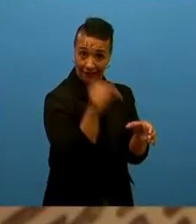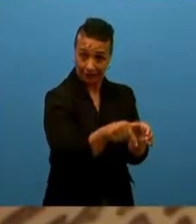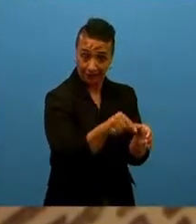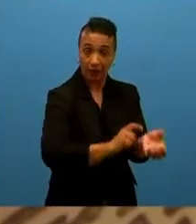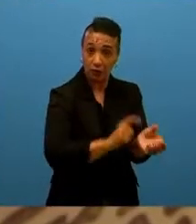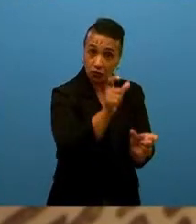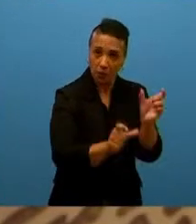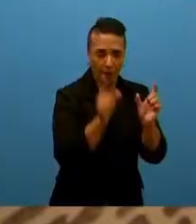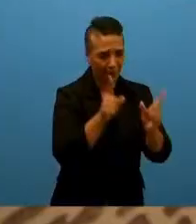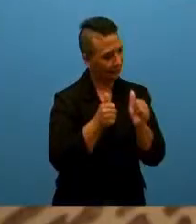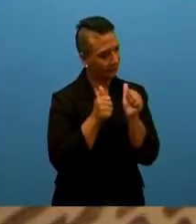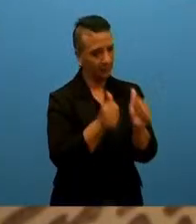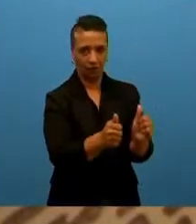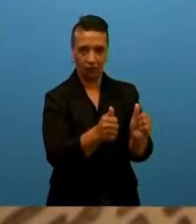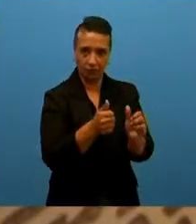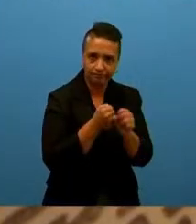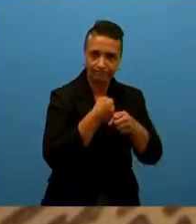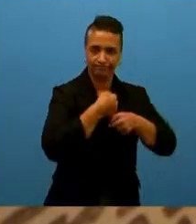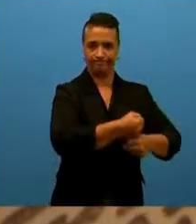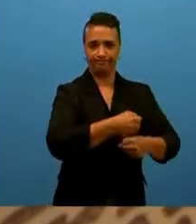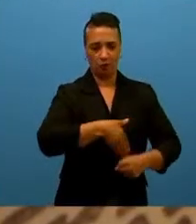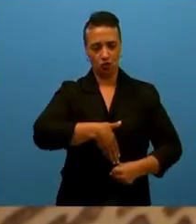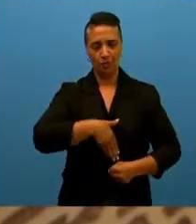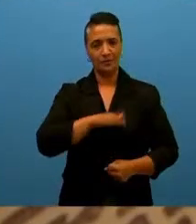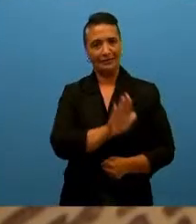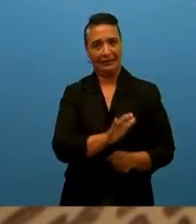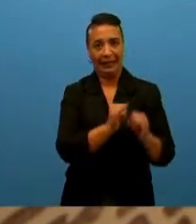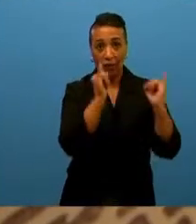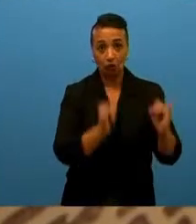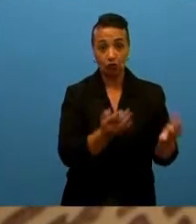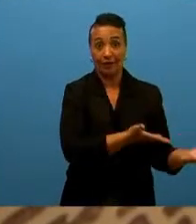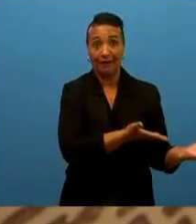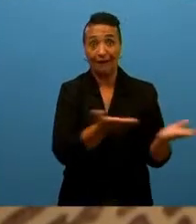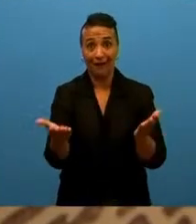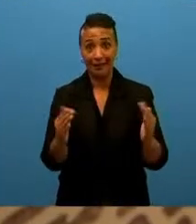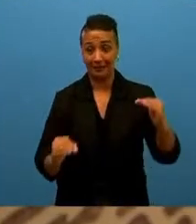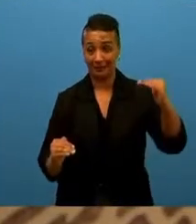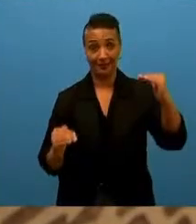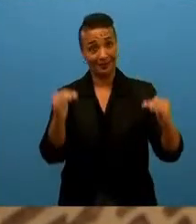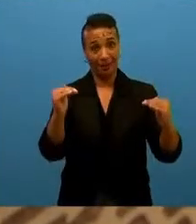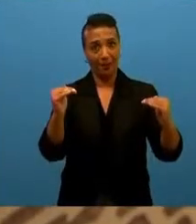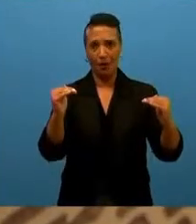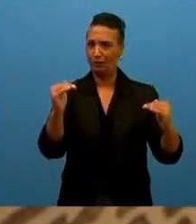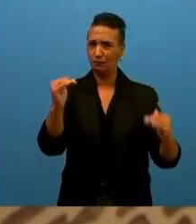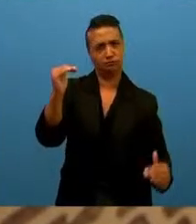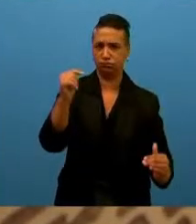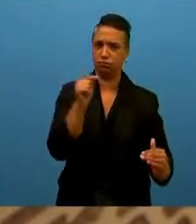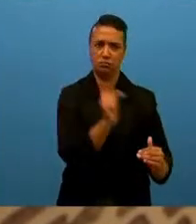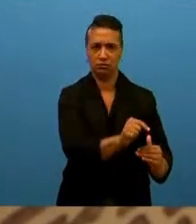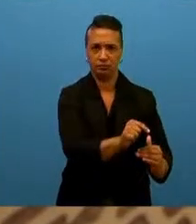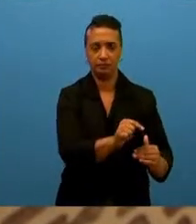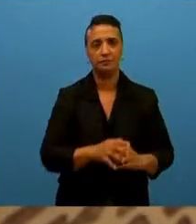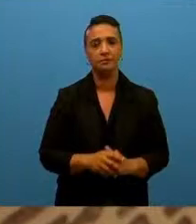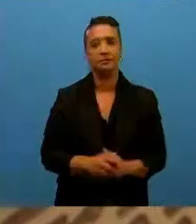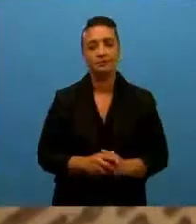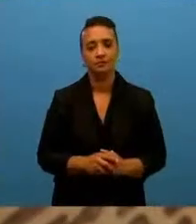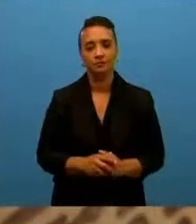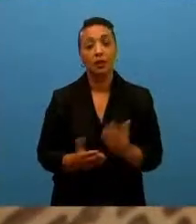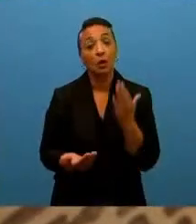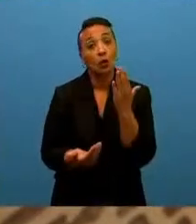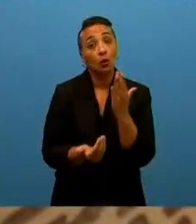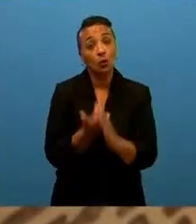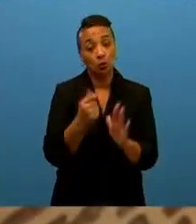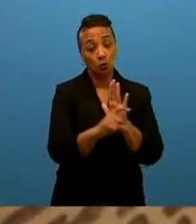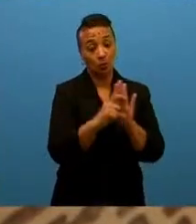self-determination through their representative institutions do not. Paragraph 81 recommends the creation of a new